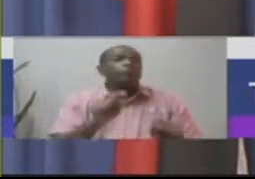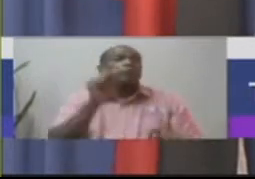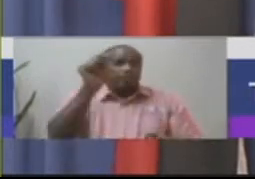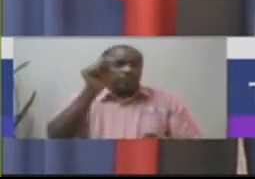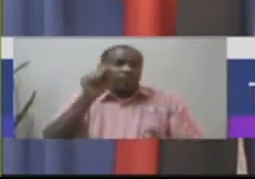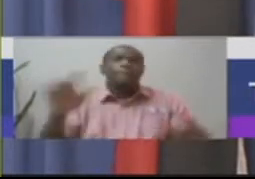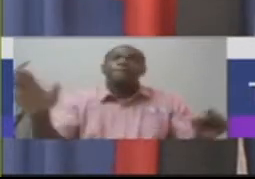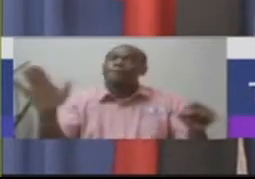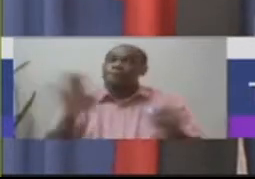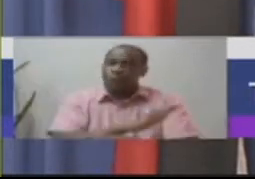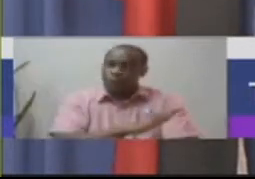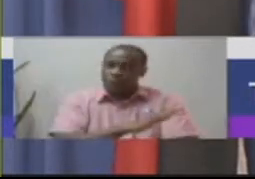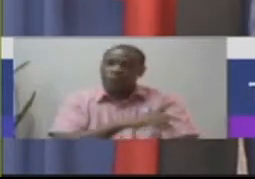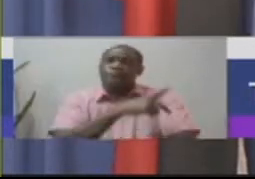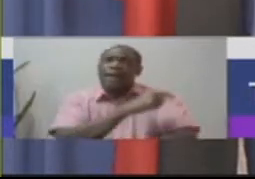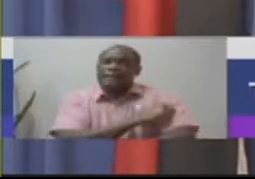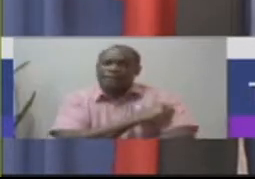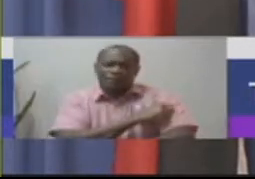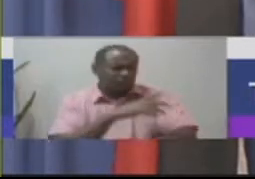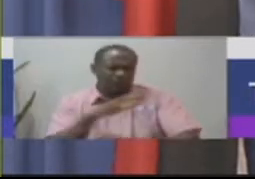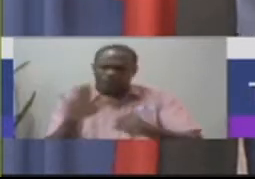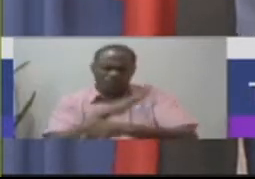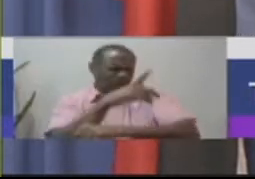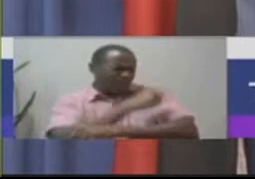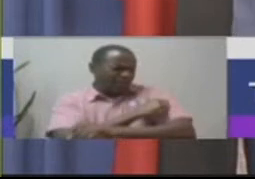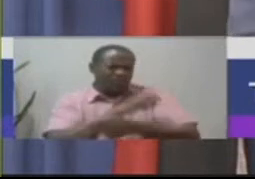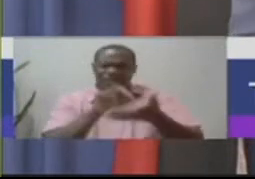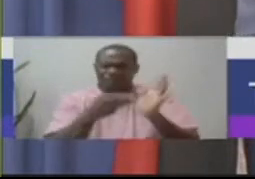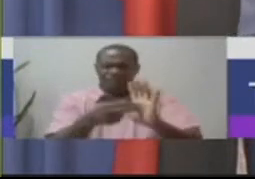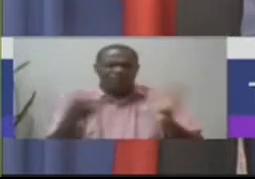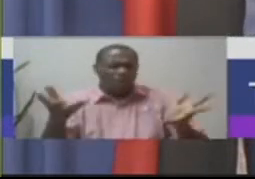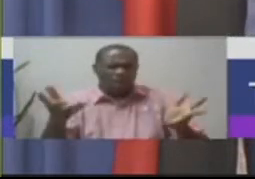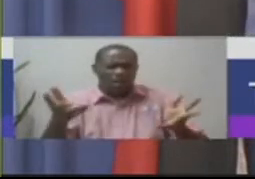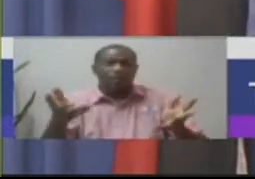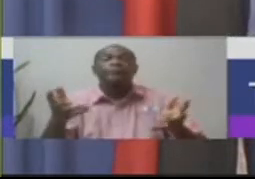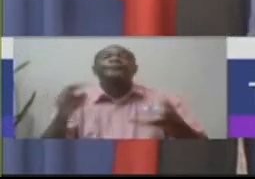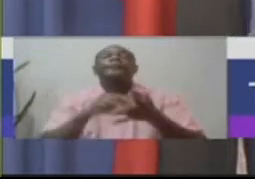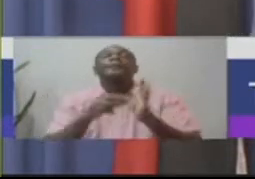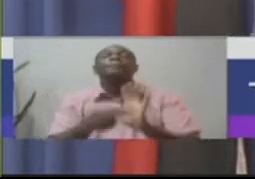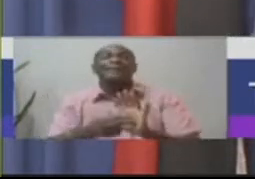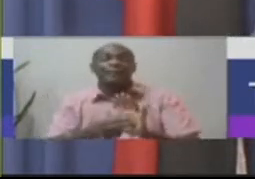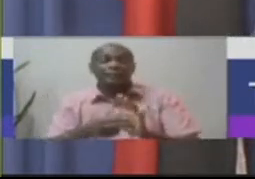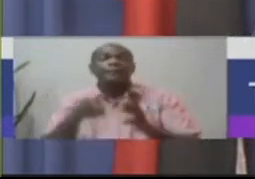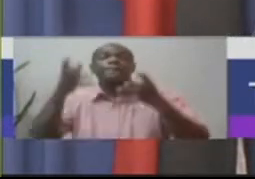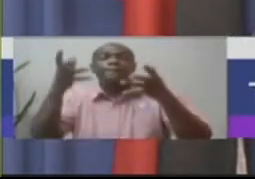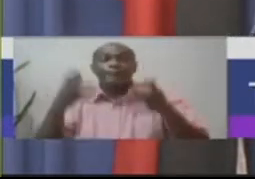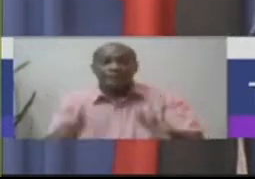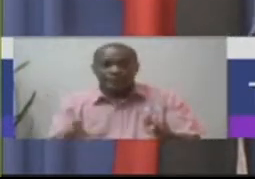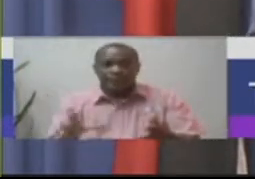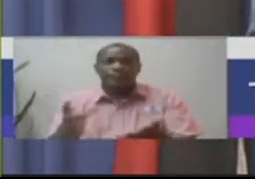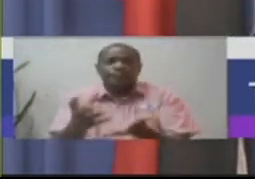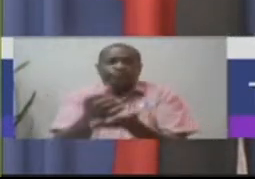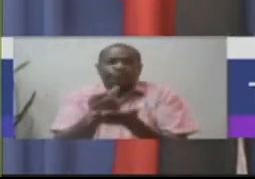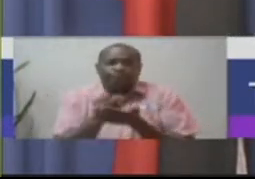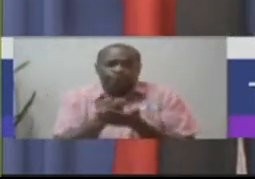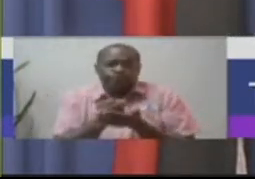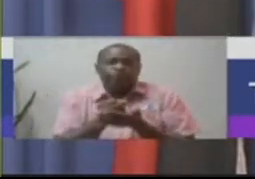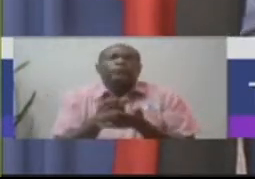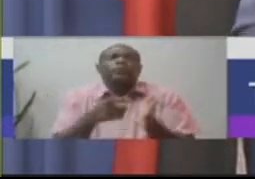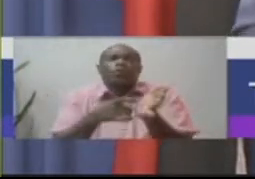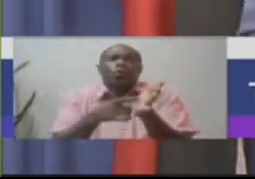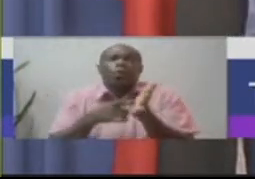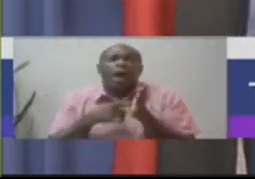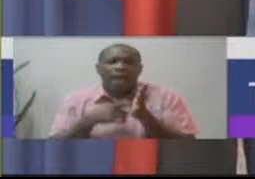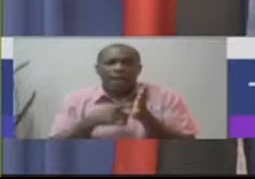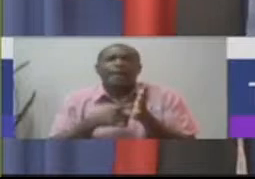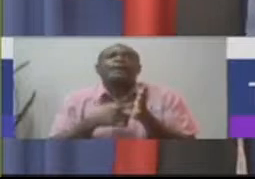is defined as a person who has received the required number of doses of